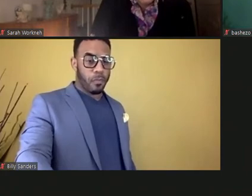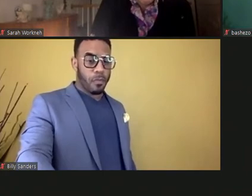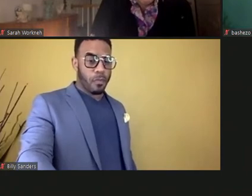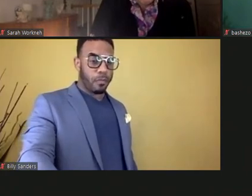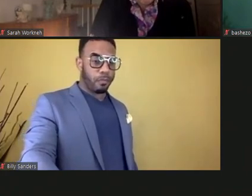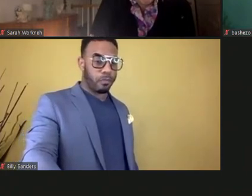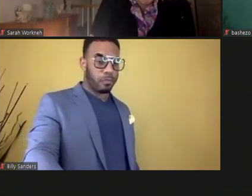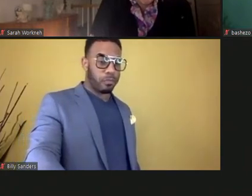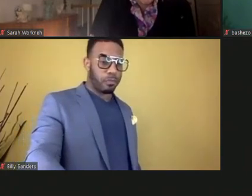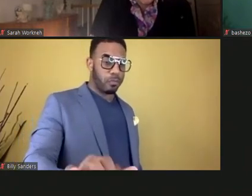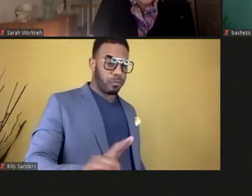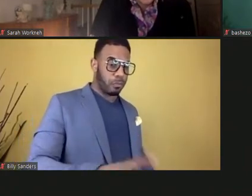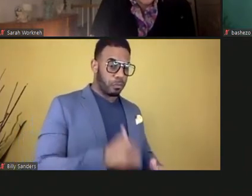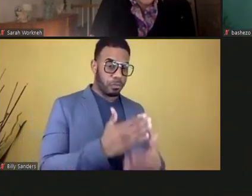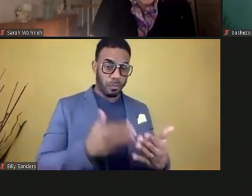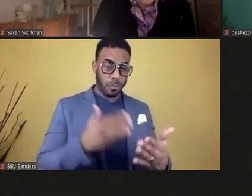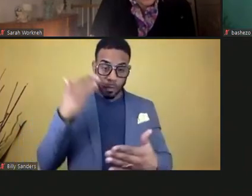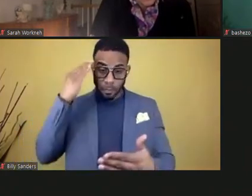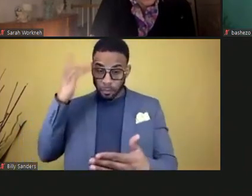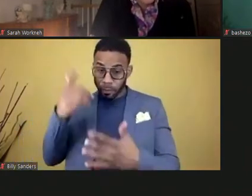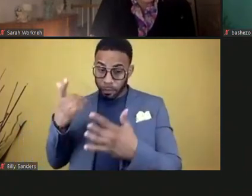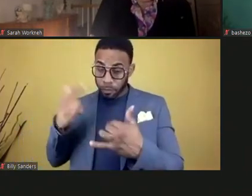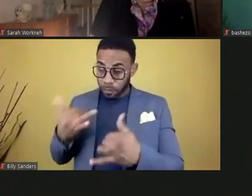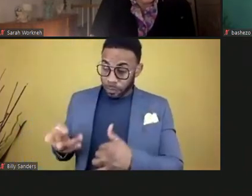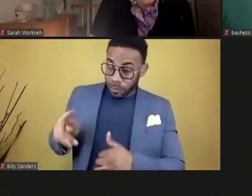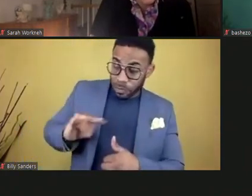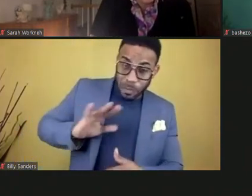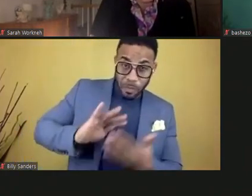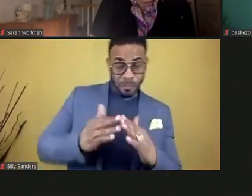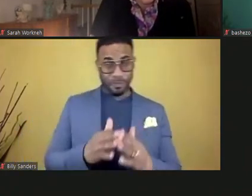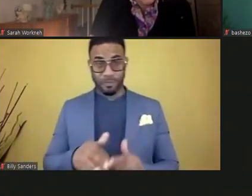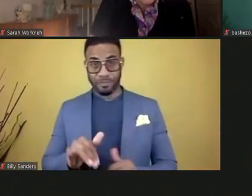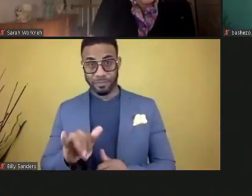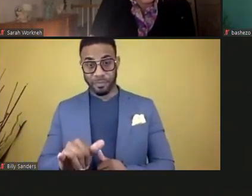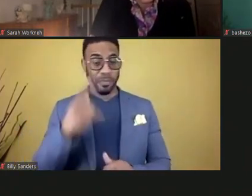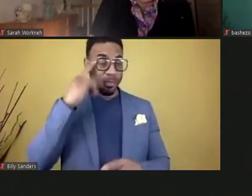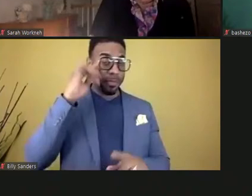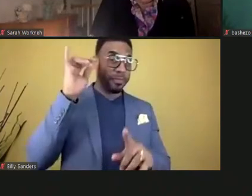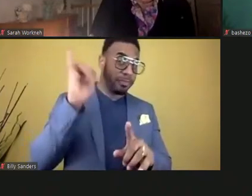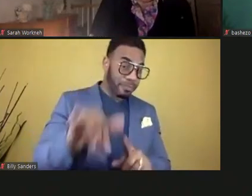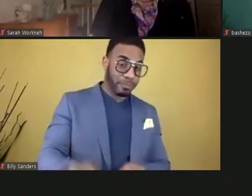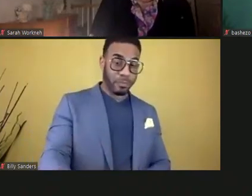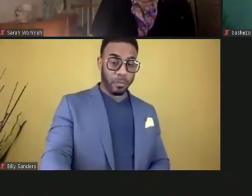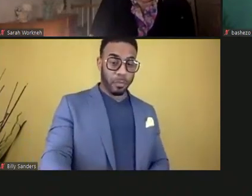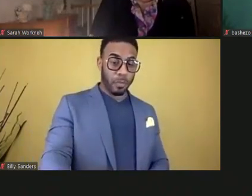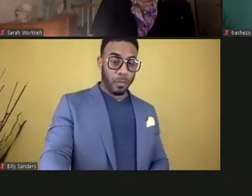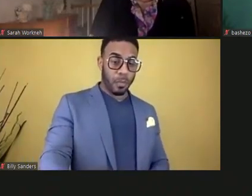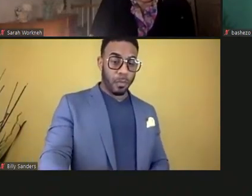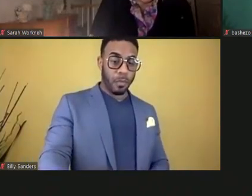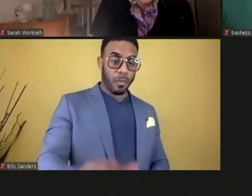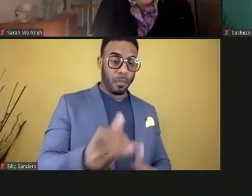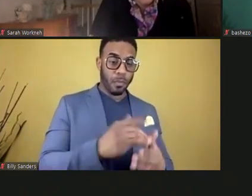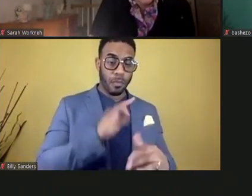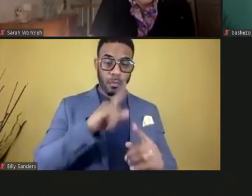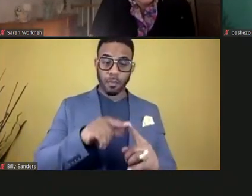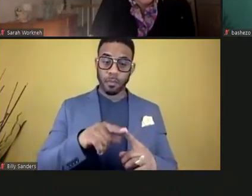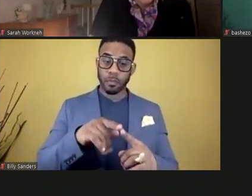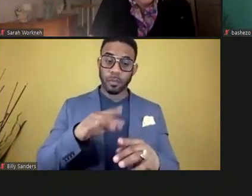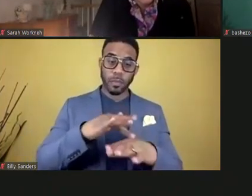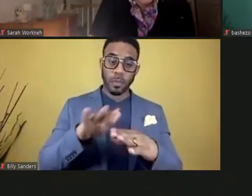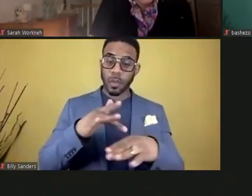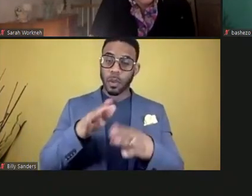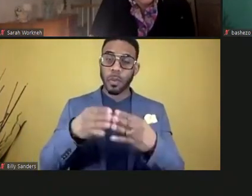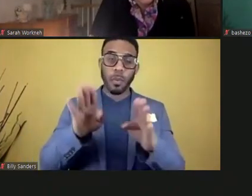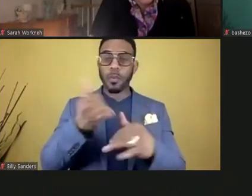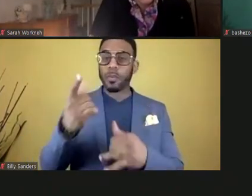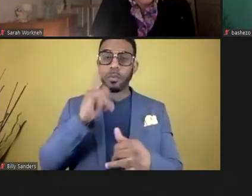firsthand knowledge of what's happening in our own community. And I think that's what the artist was about. The space was open to anybody that wanted